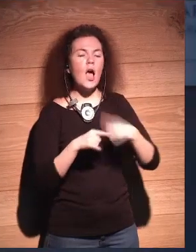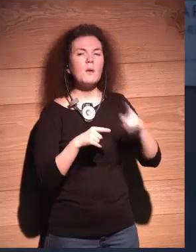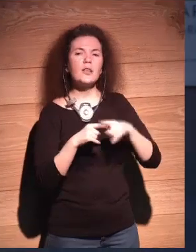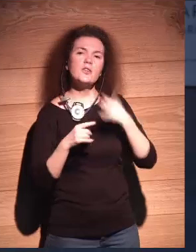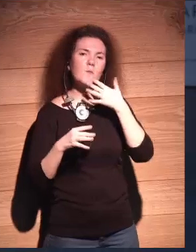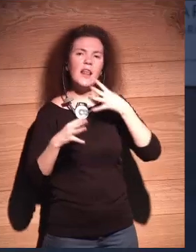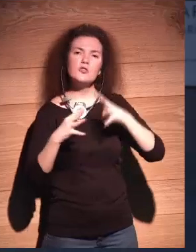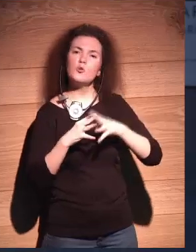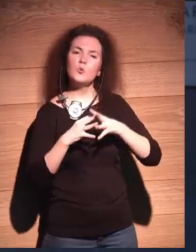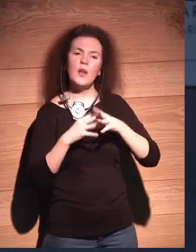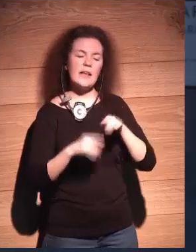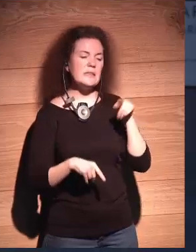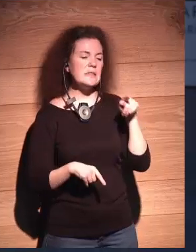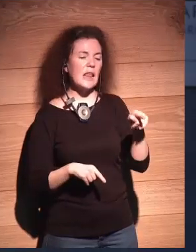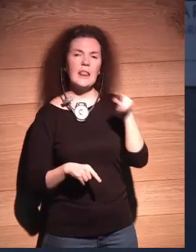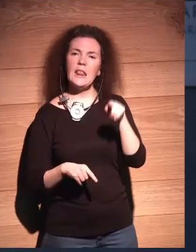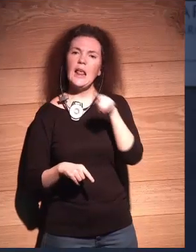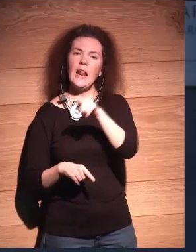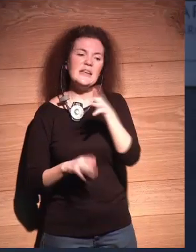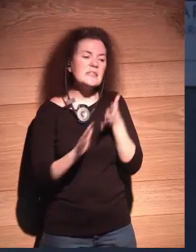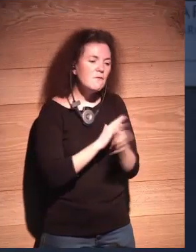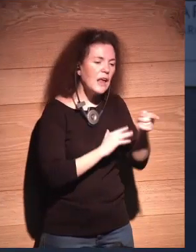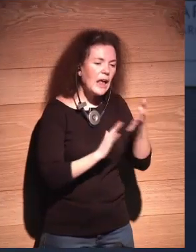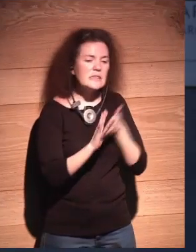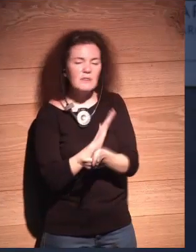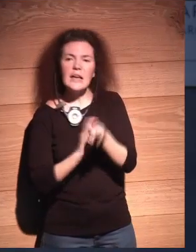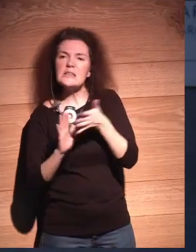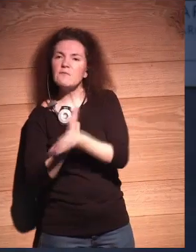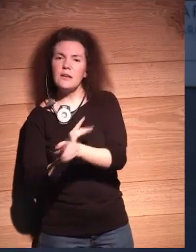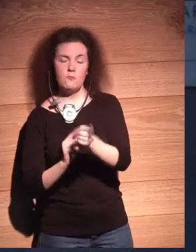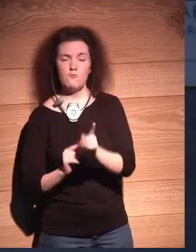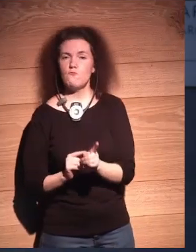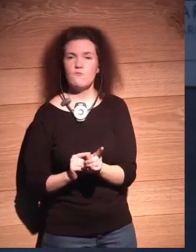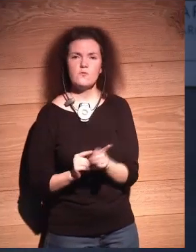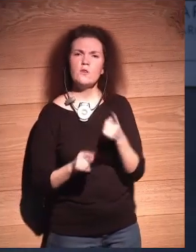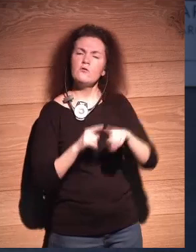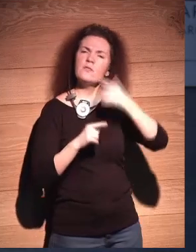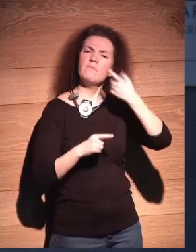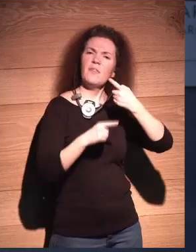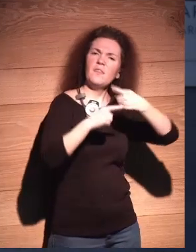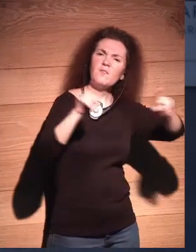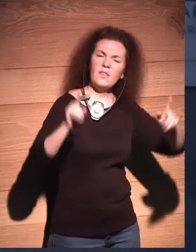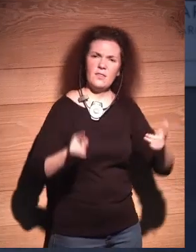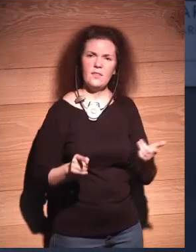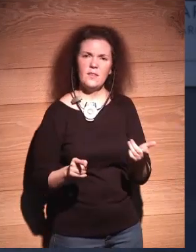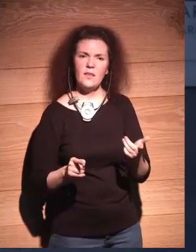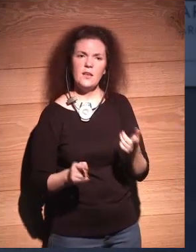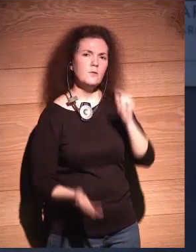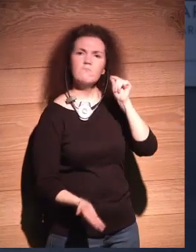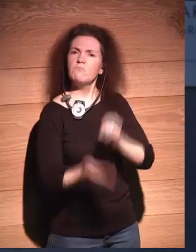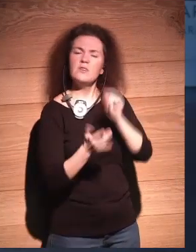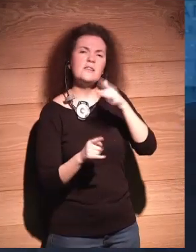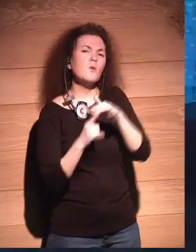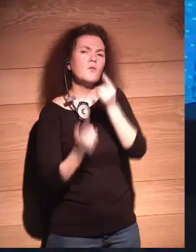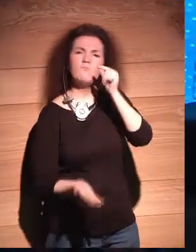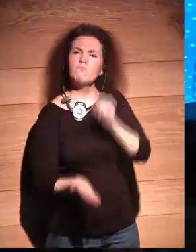pointing to what they mean. It is a very different thing, a much more sort of immediate situation. I was there